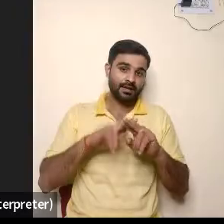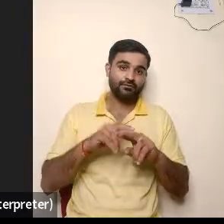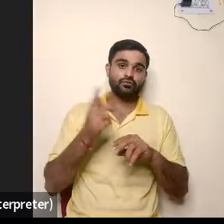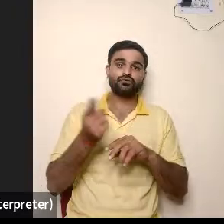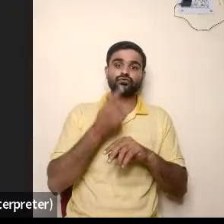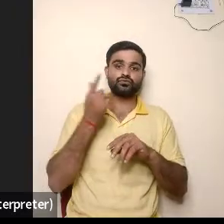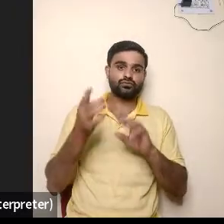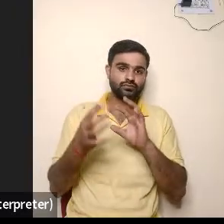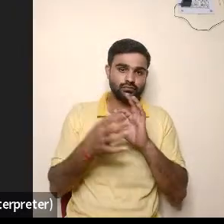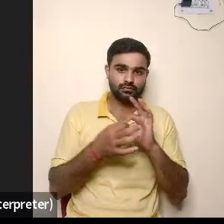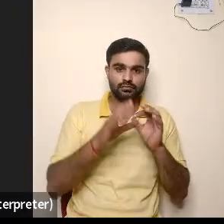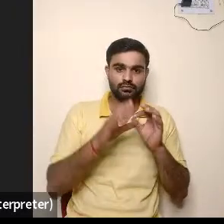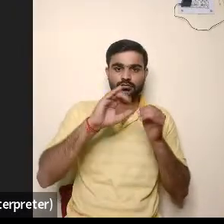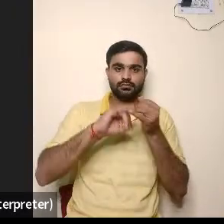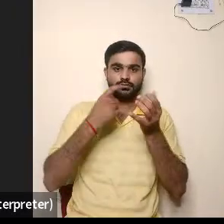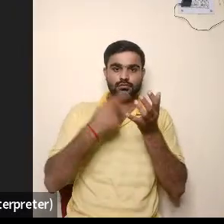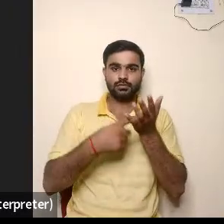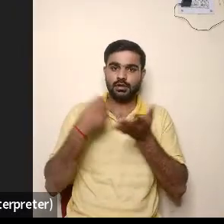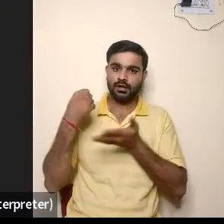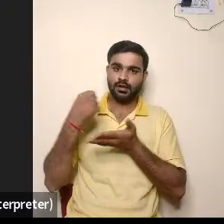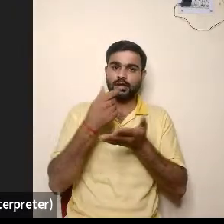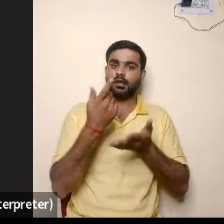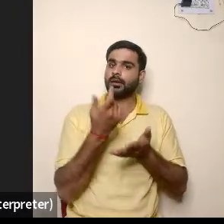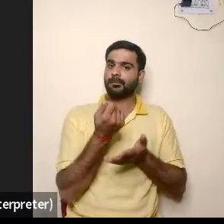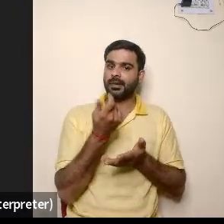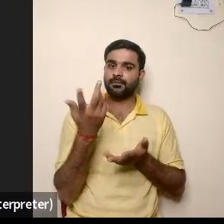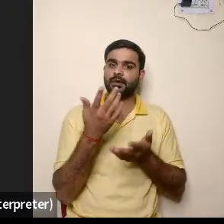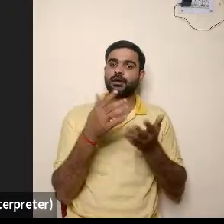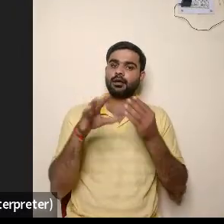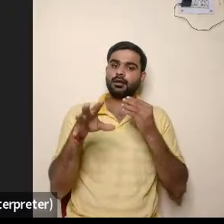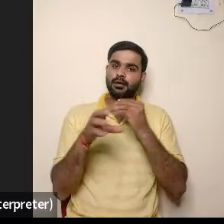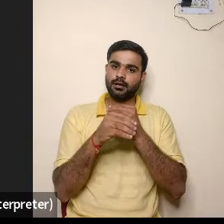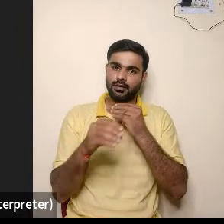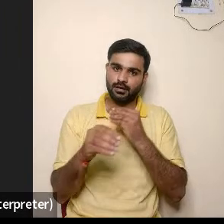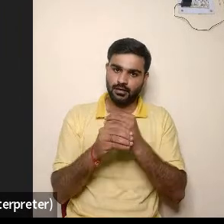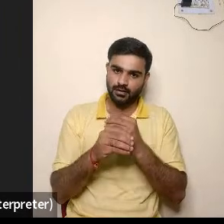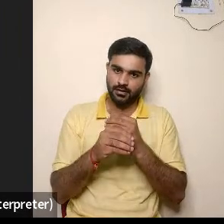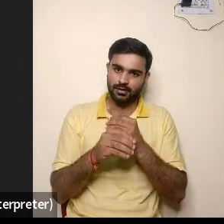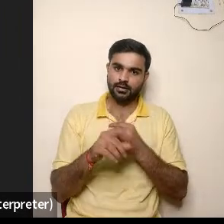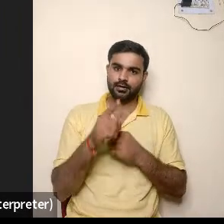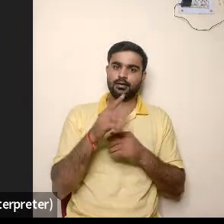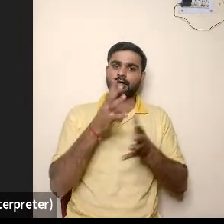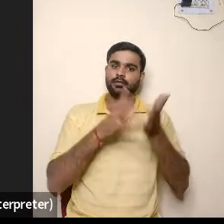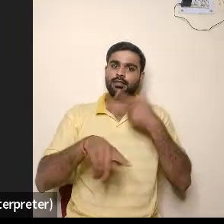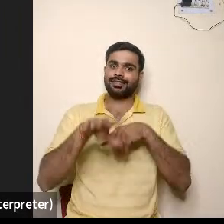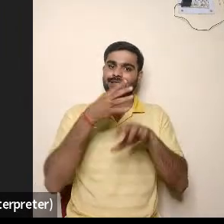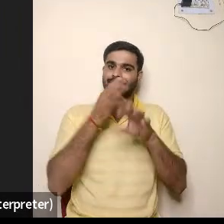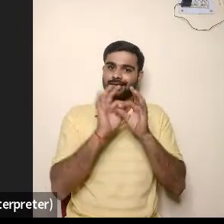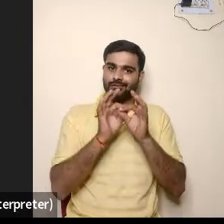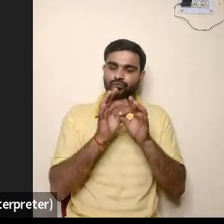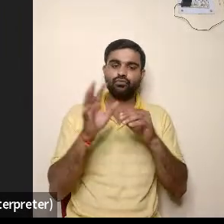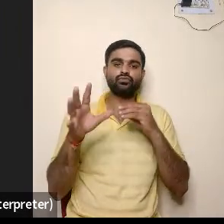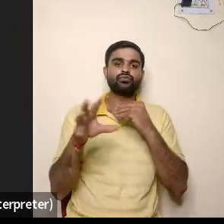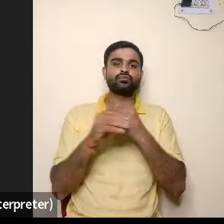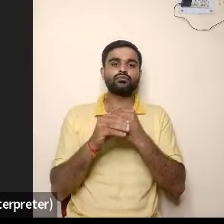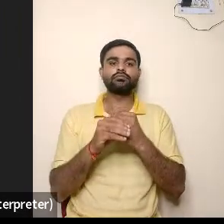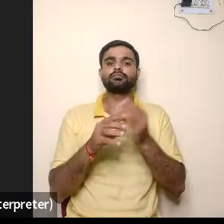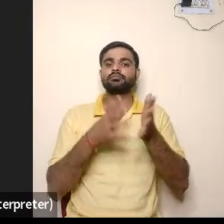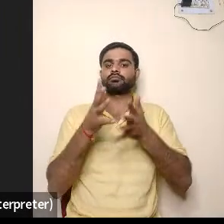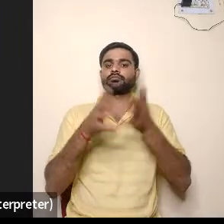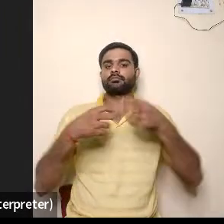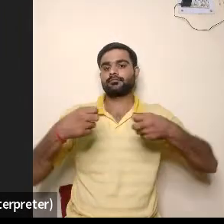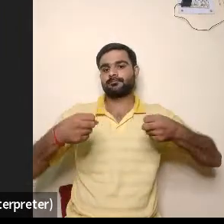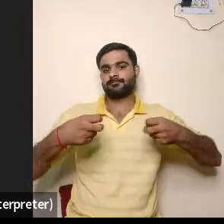use CSR money for adding sign language or adding same language